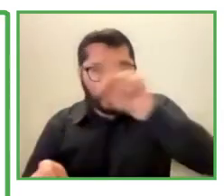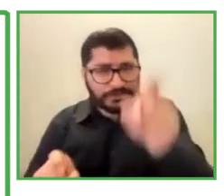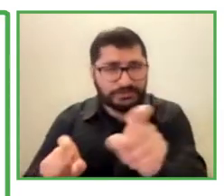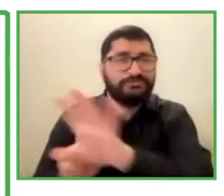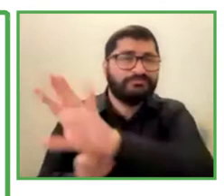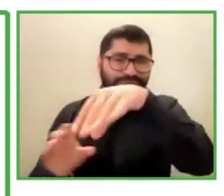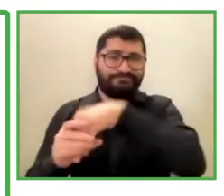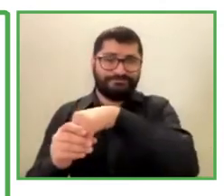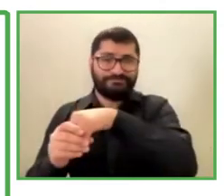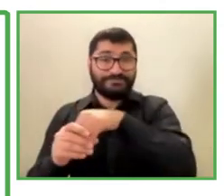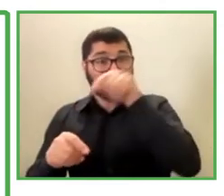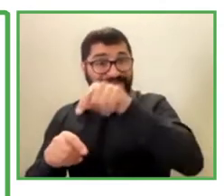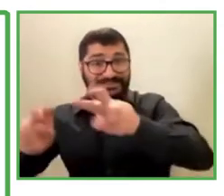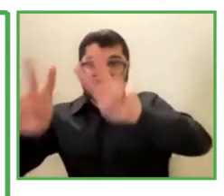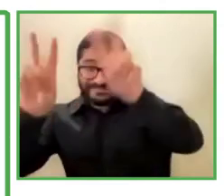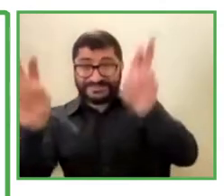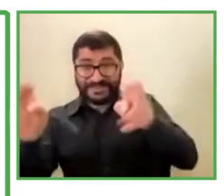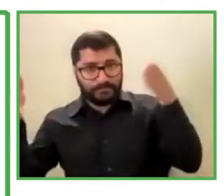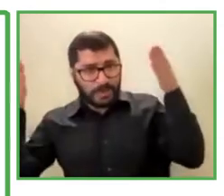These are some of our clients.